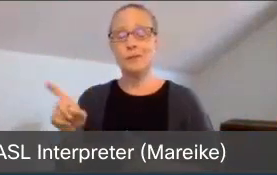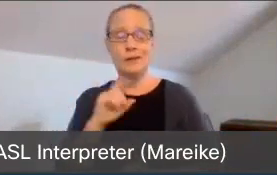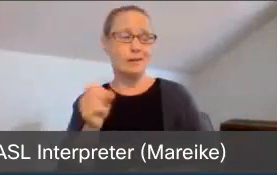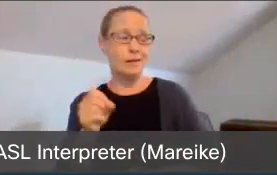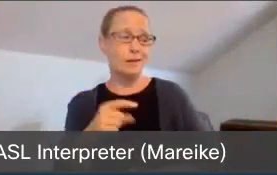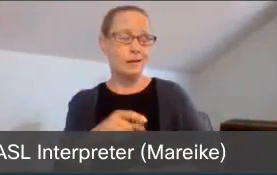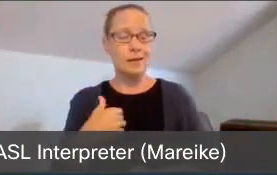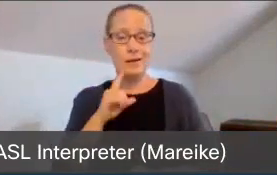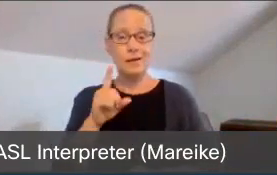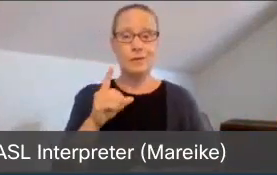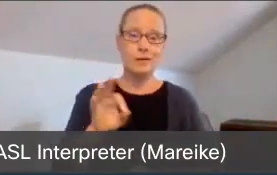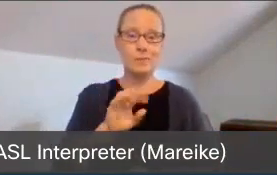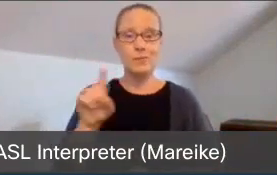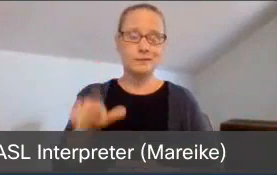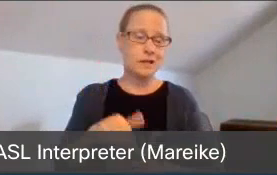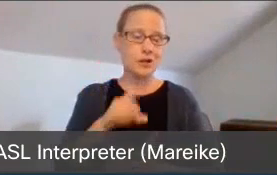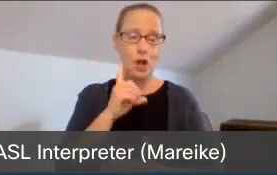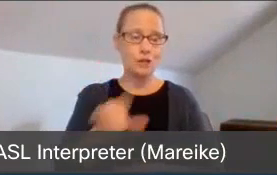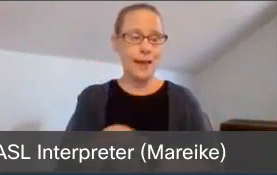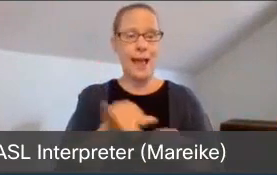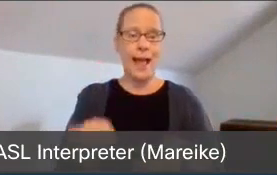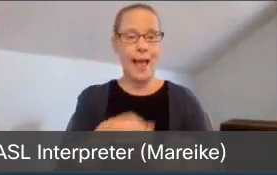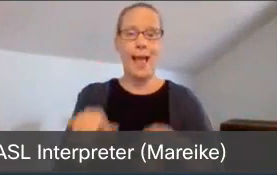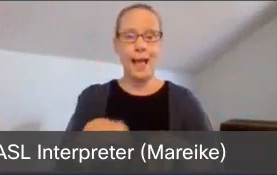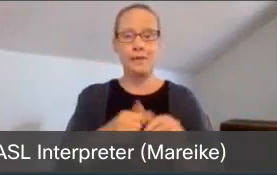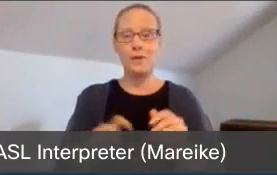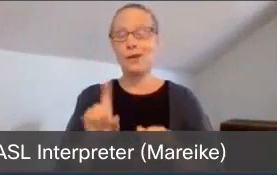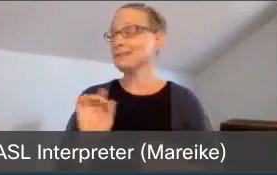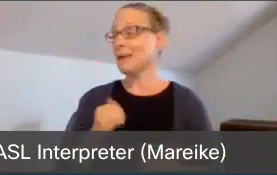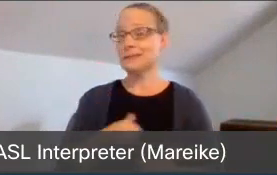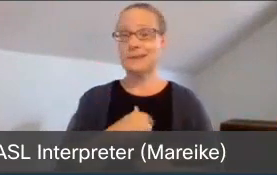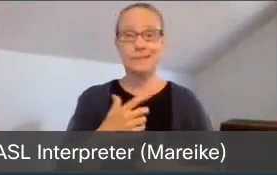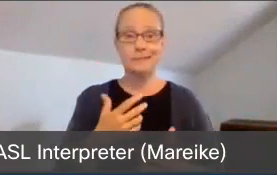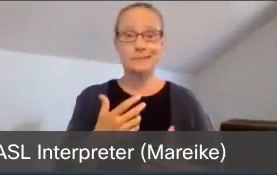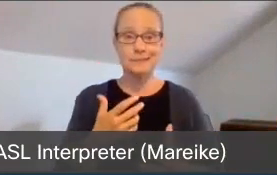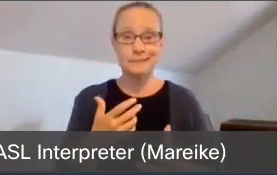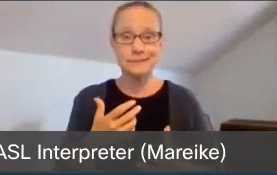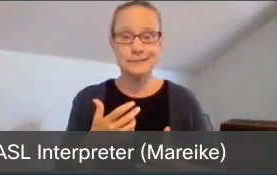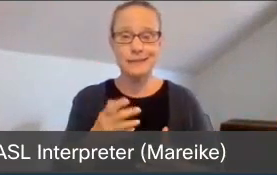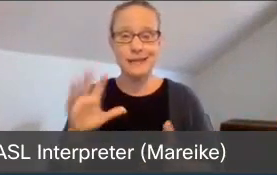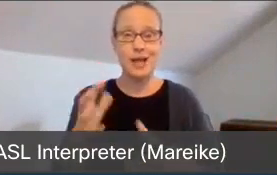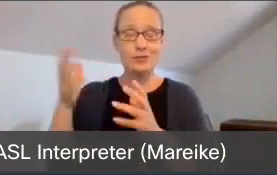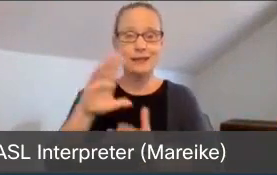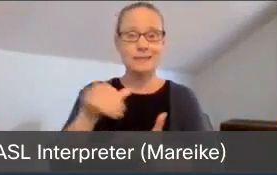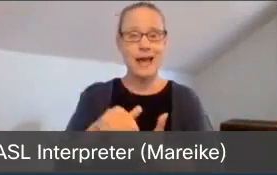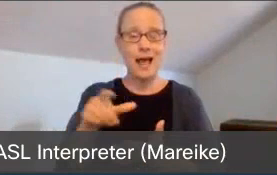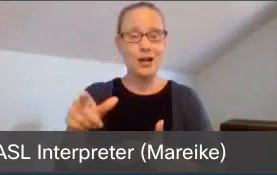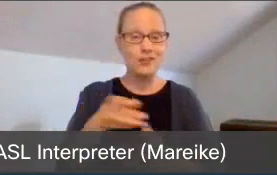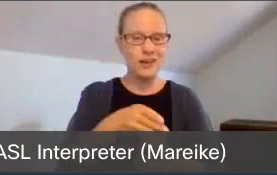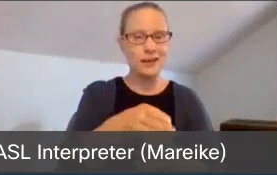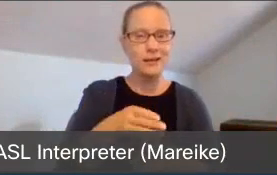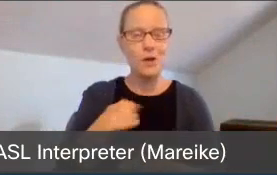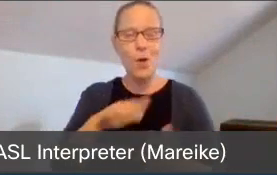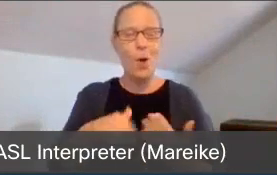one 911 center, you've seen one 911 center. Just like us in the other, in the crisis center community, we all operate a